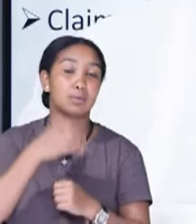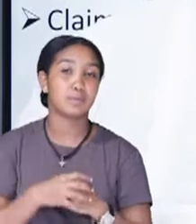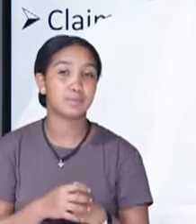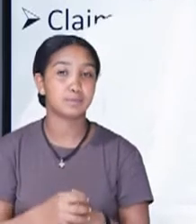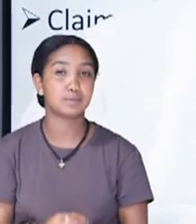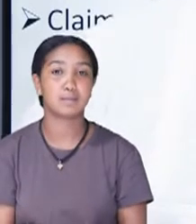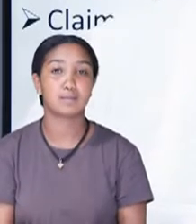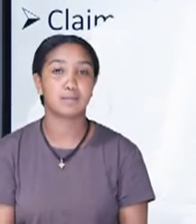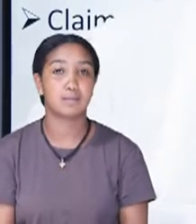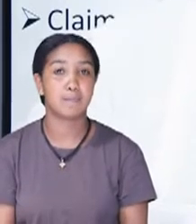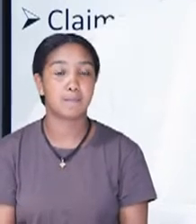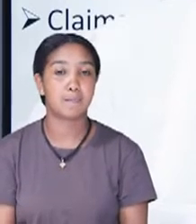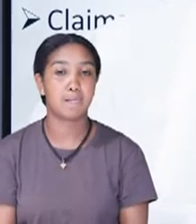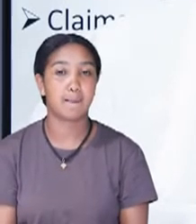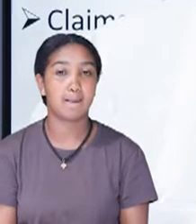Long neck.